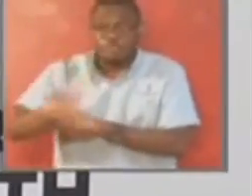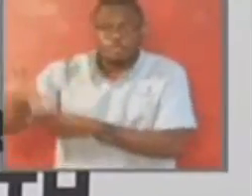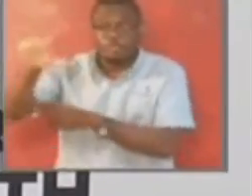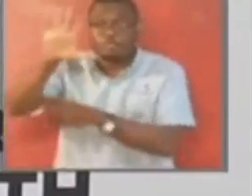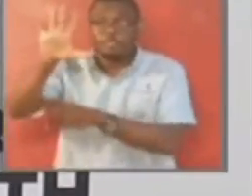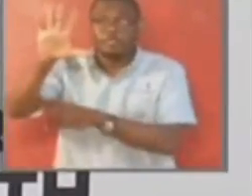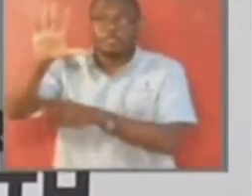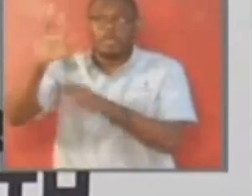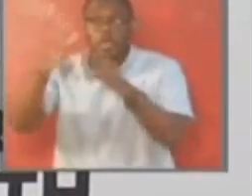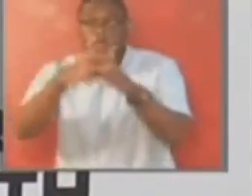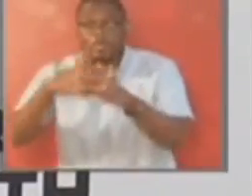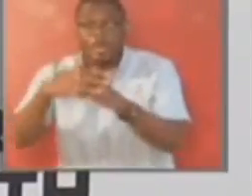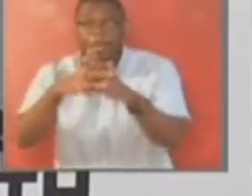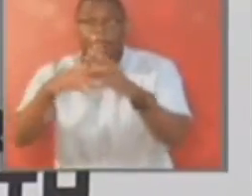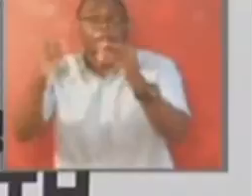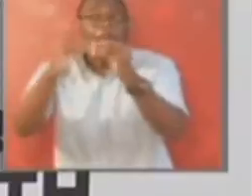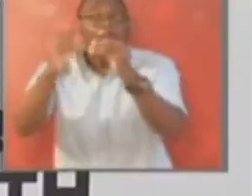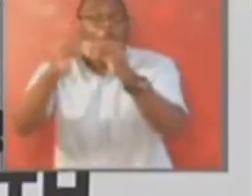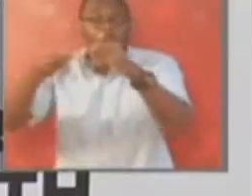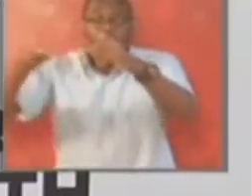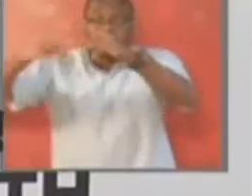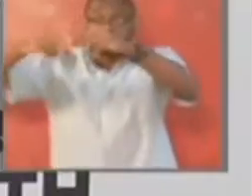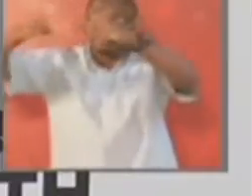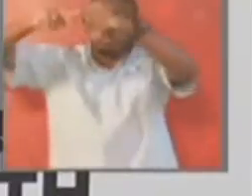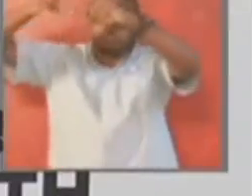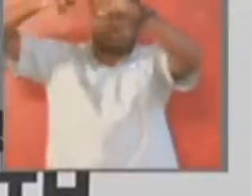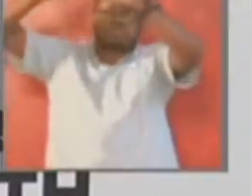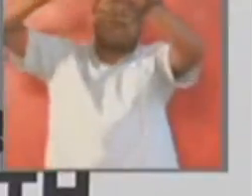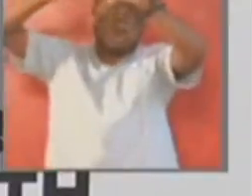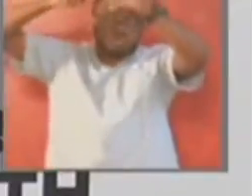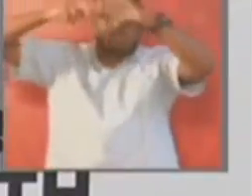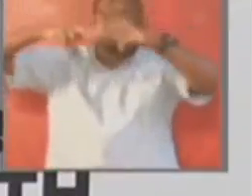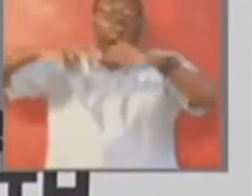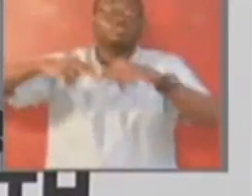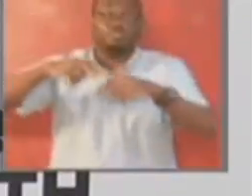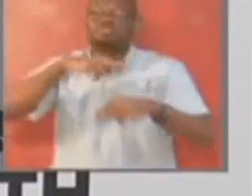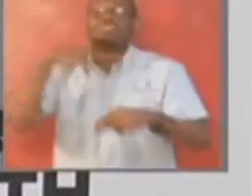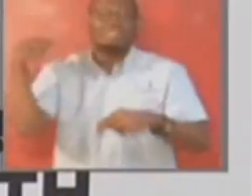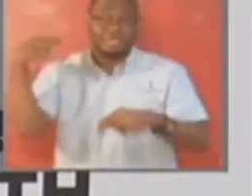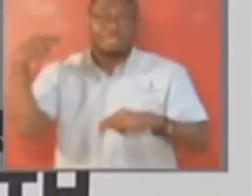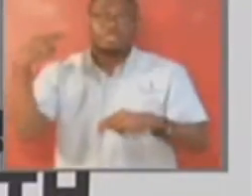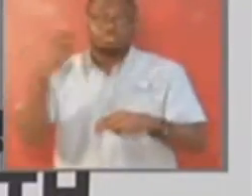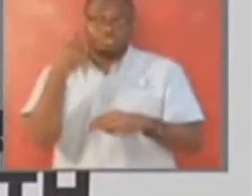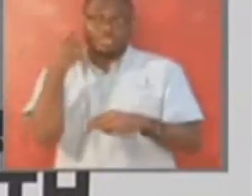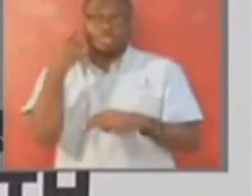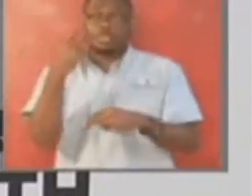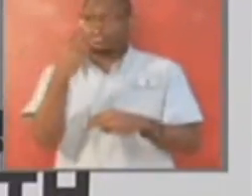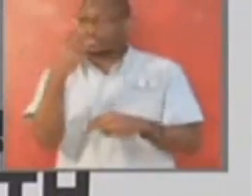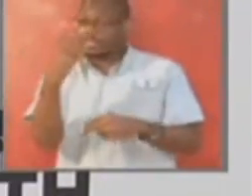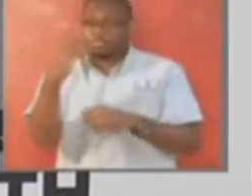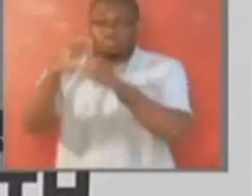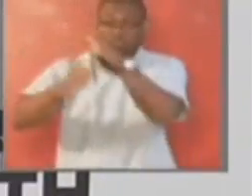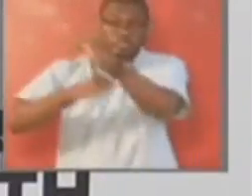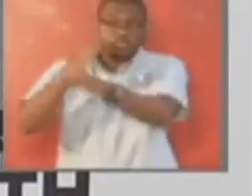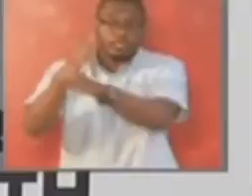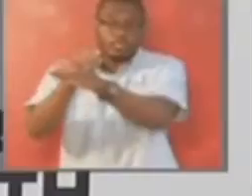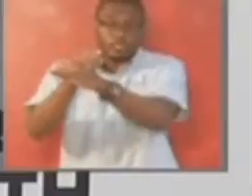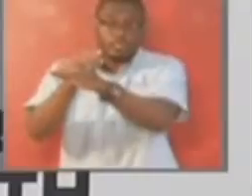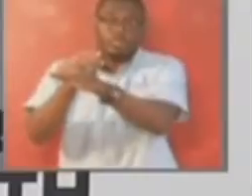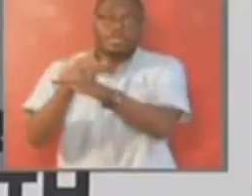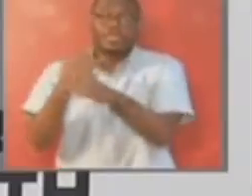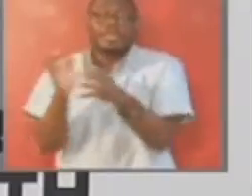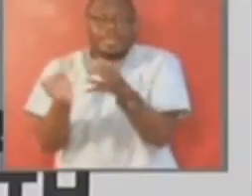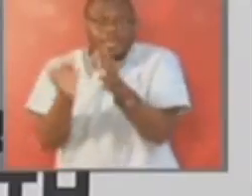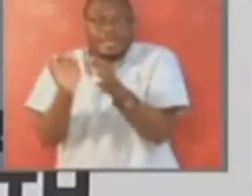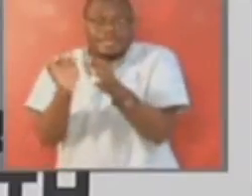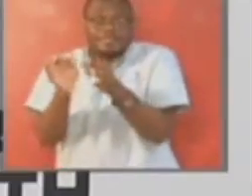upsurge in number of cases that have occurred. We were looking very closely at the international community to see if we could have eased on the moderate to high